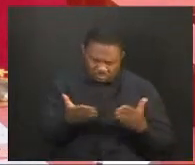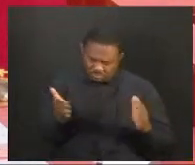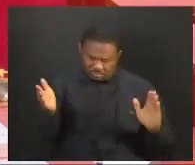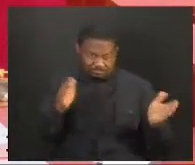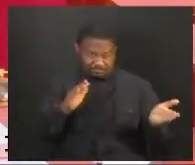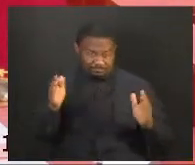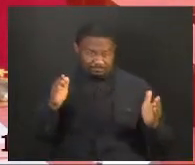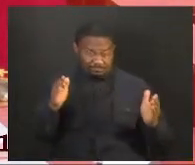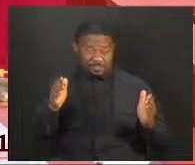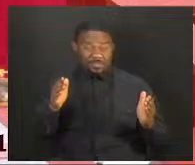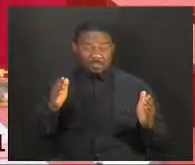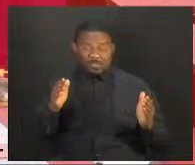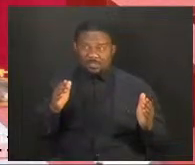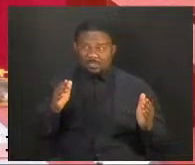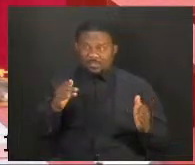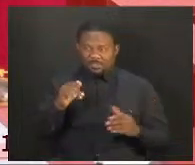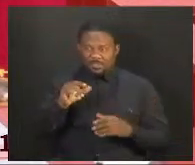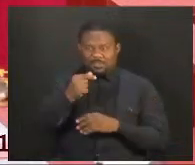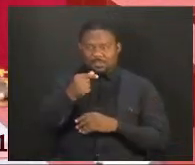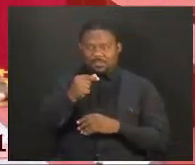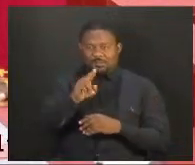and guaranteed debt was